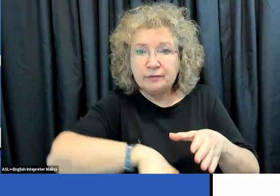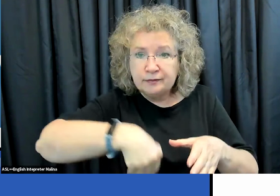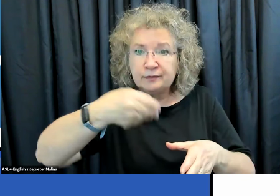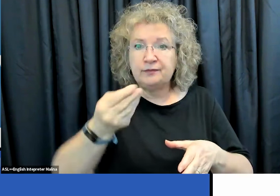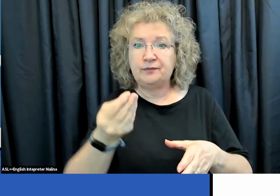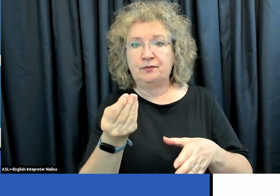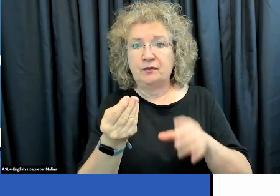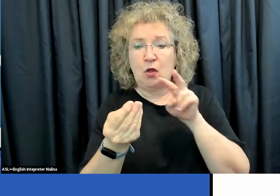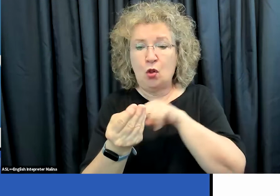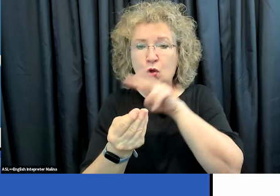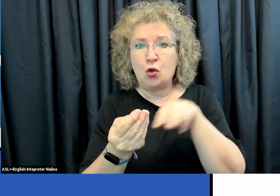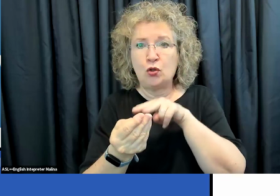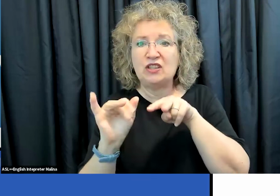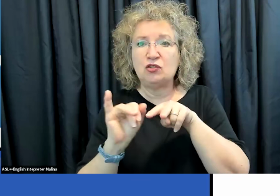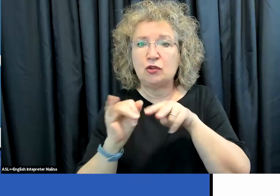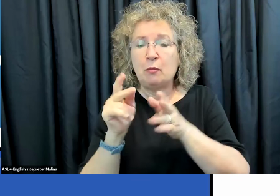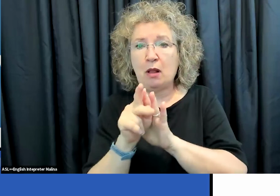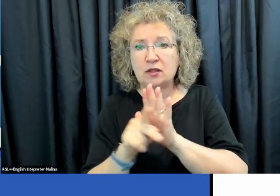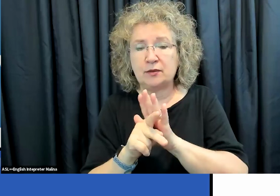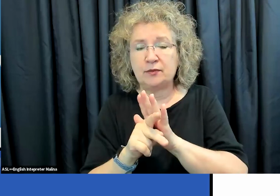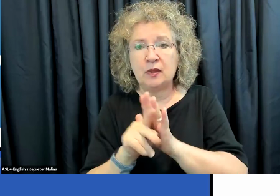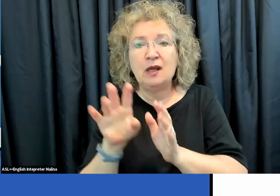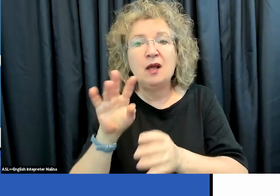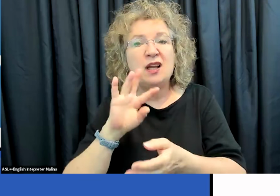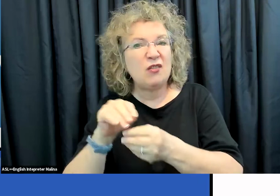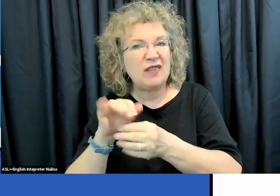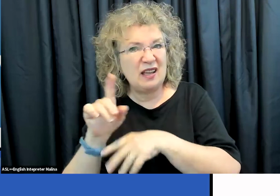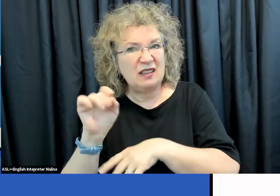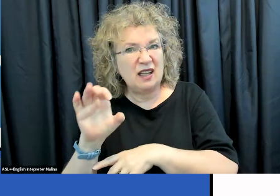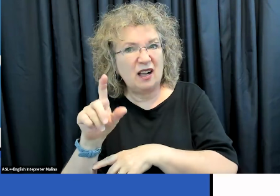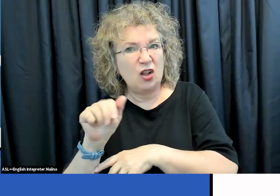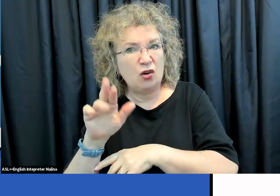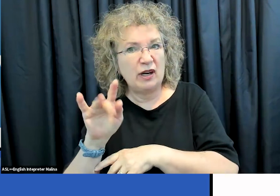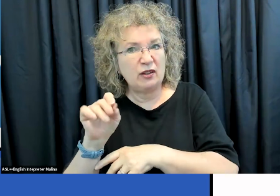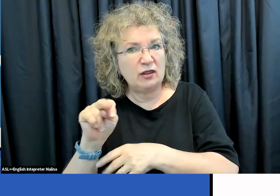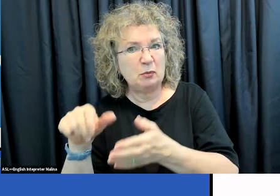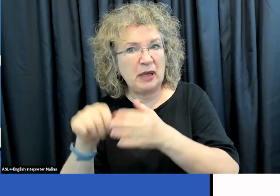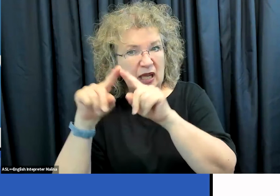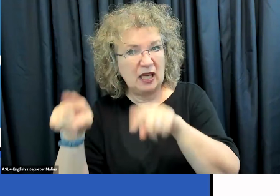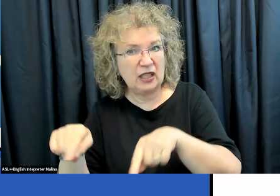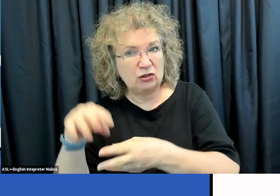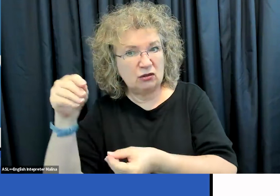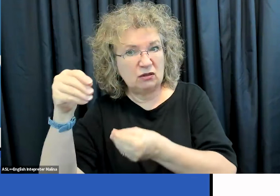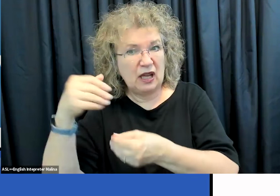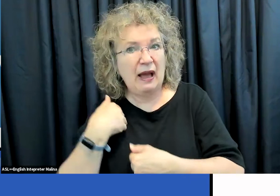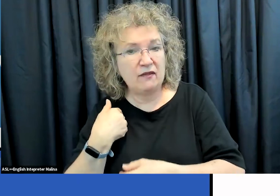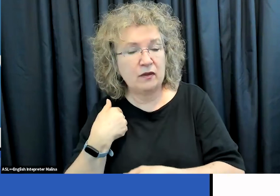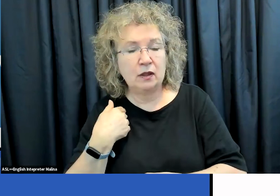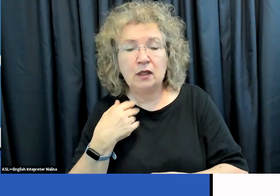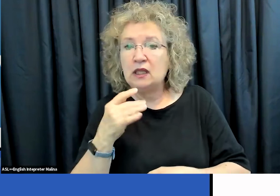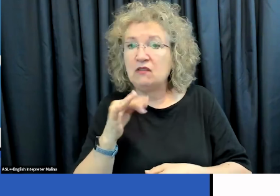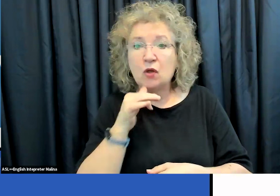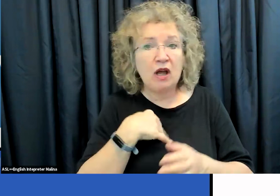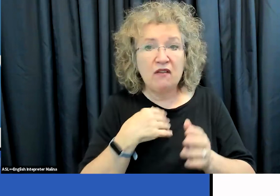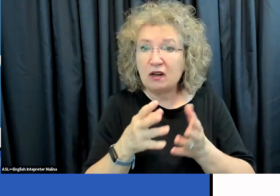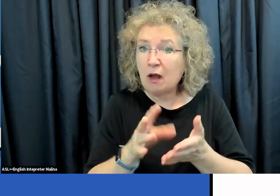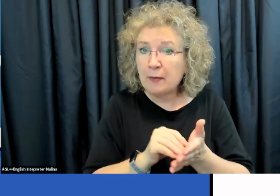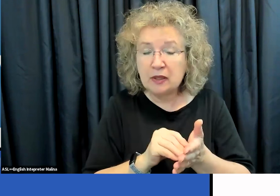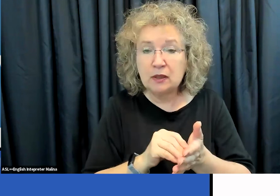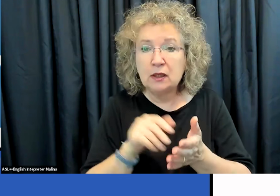look at, including that declarations page. And if you don't have a copy, you can access that through your insurance company's